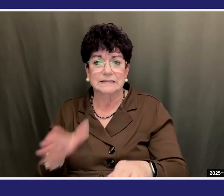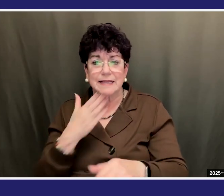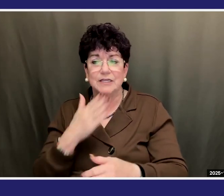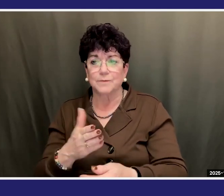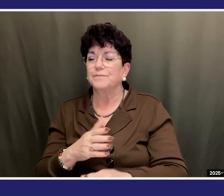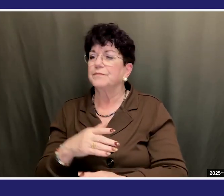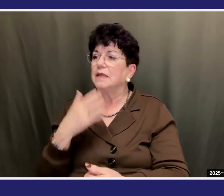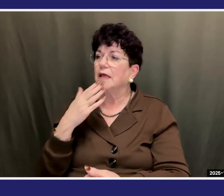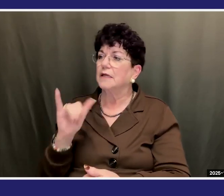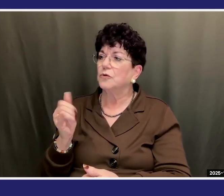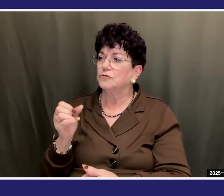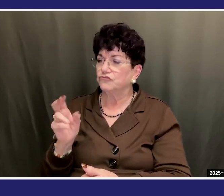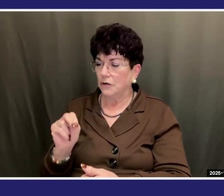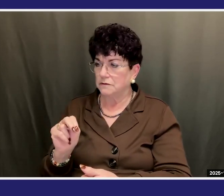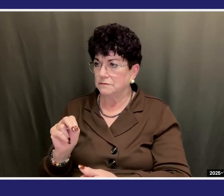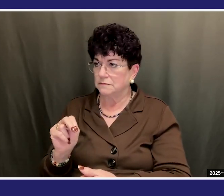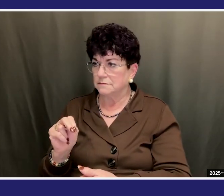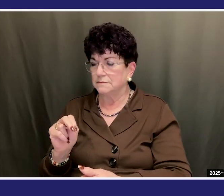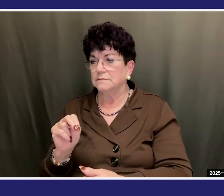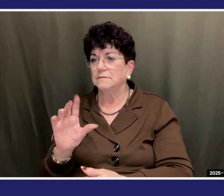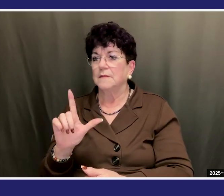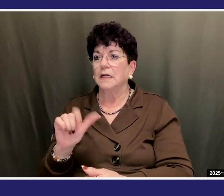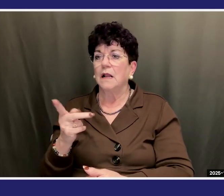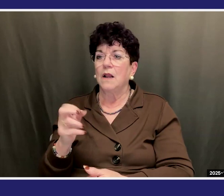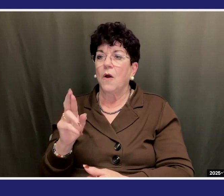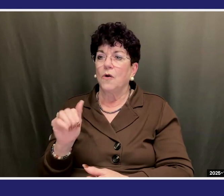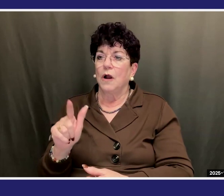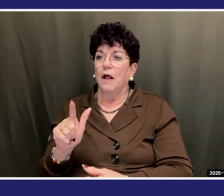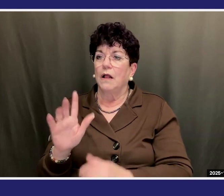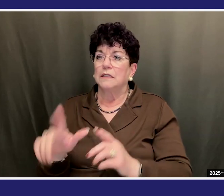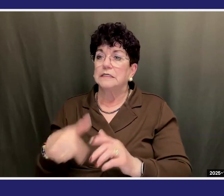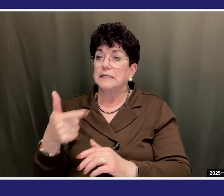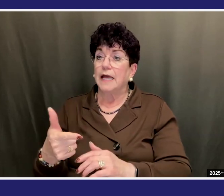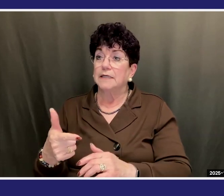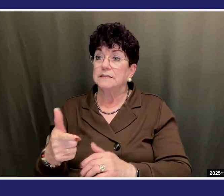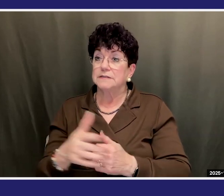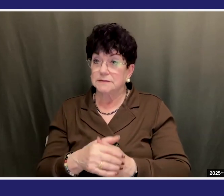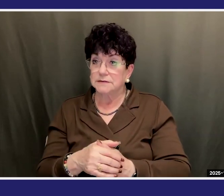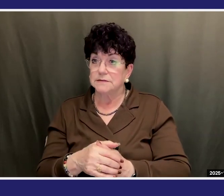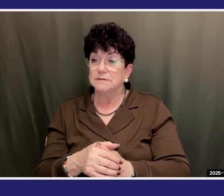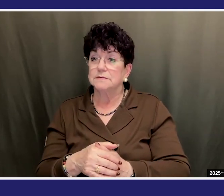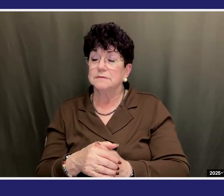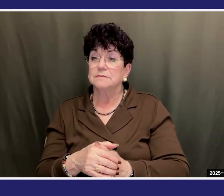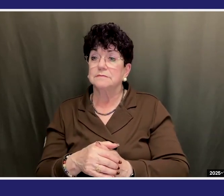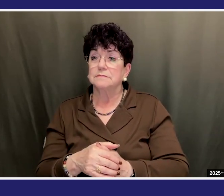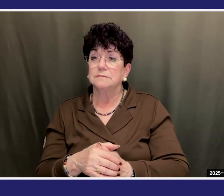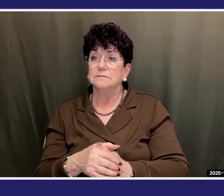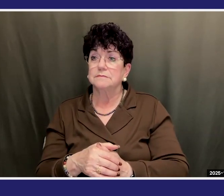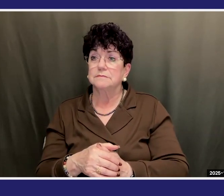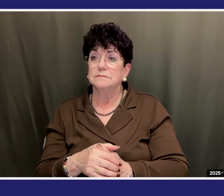Great. Thank you, John. Laurel, like you're up next. Are you able to unmute?